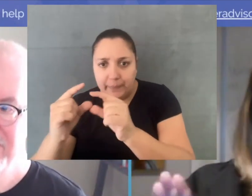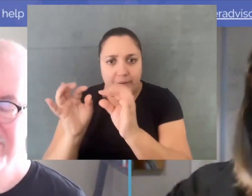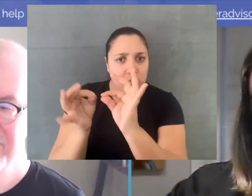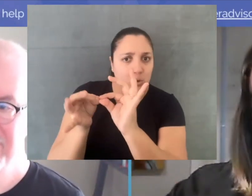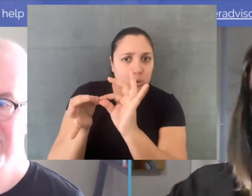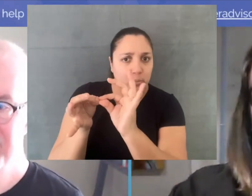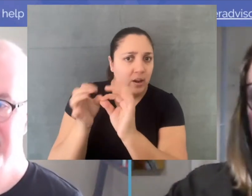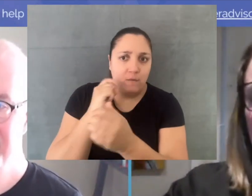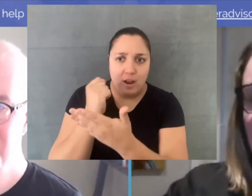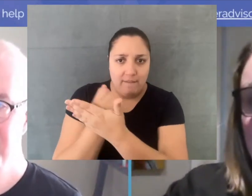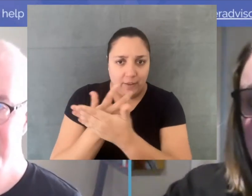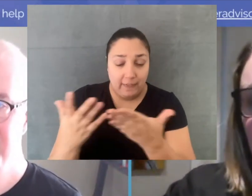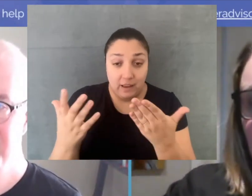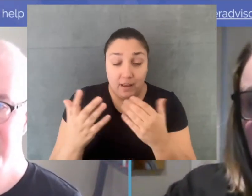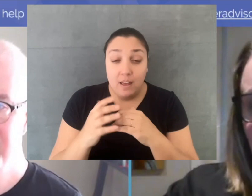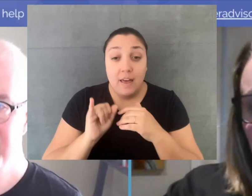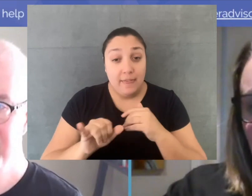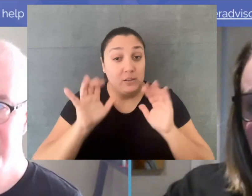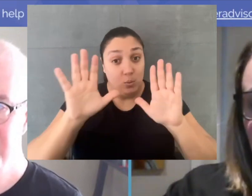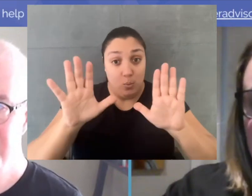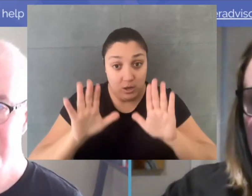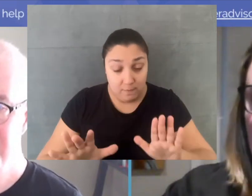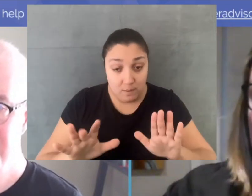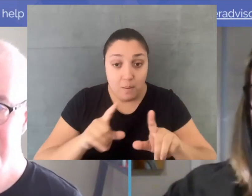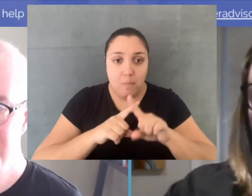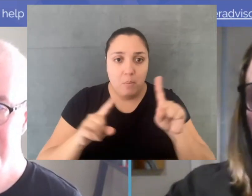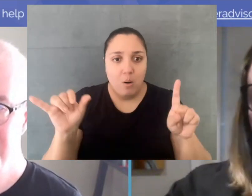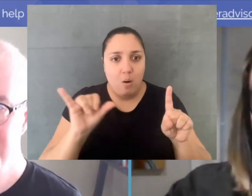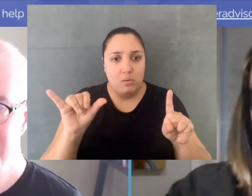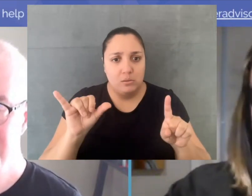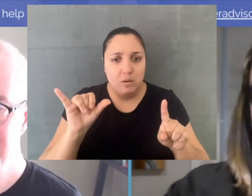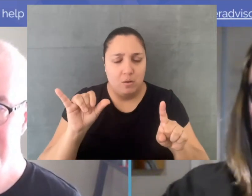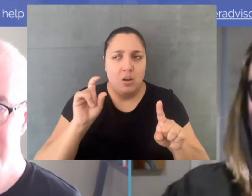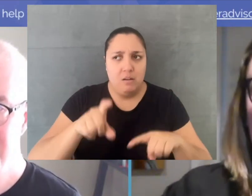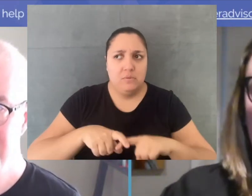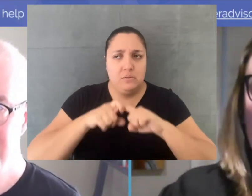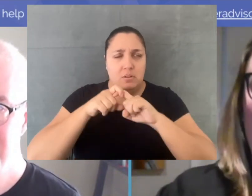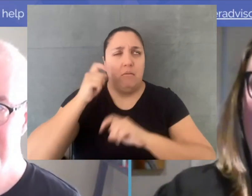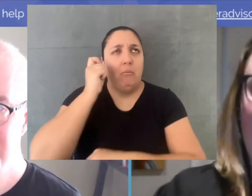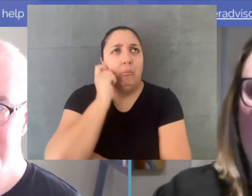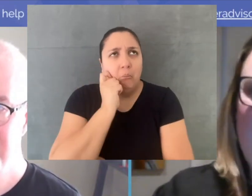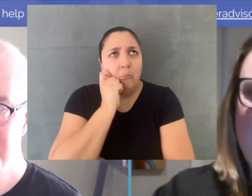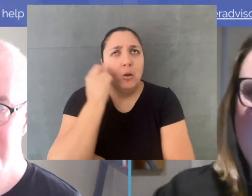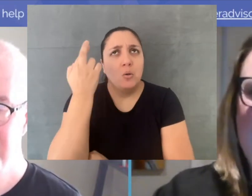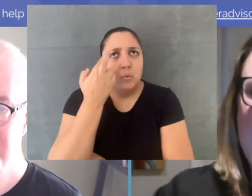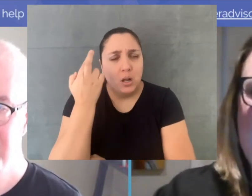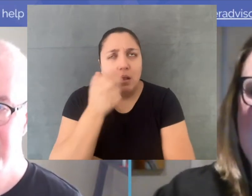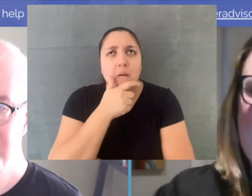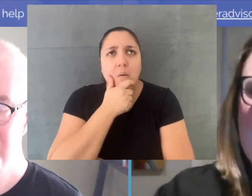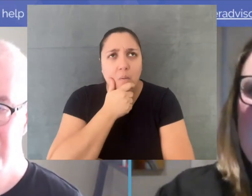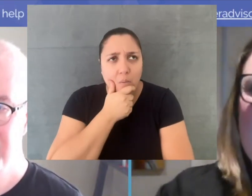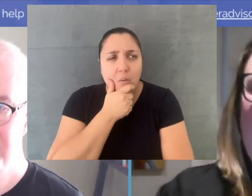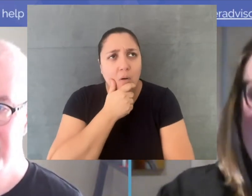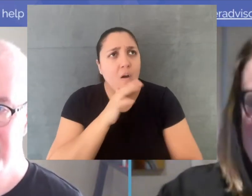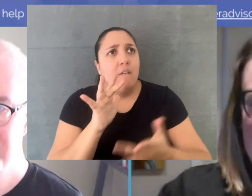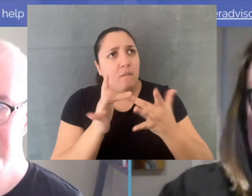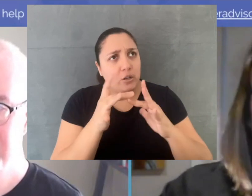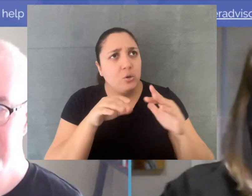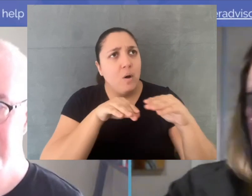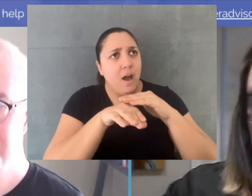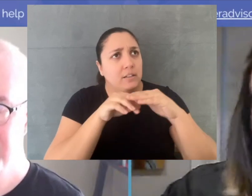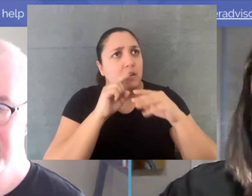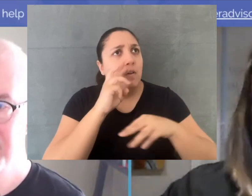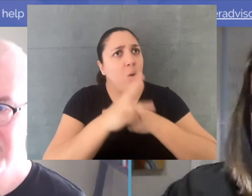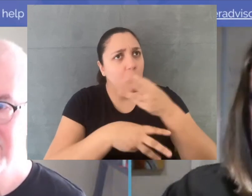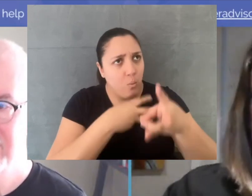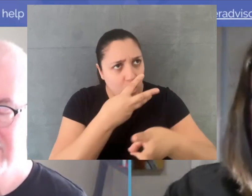of everything. And this is wonderful, but it also made us stop and realize that with the perk of virtual access to the